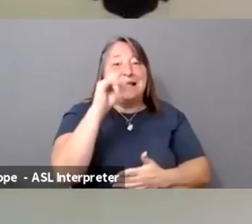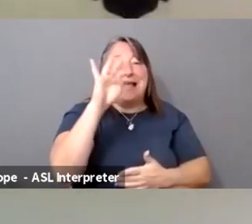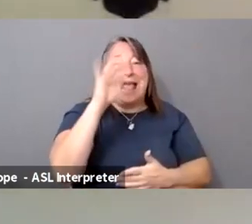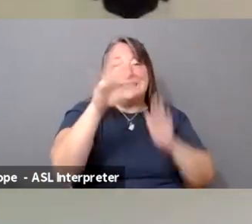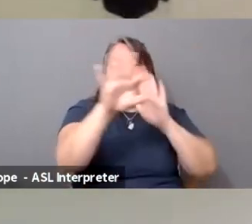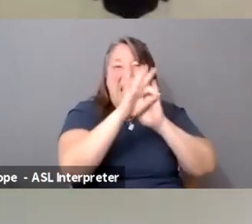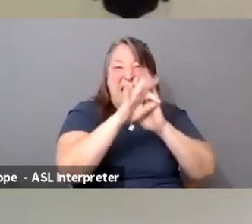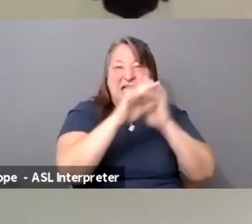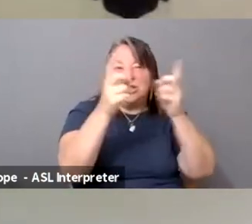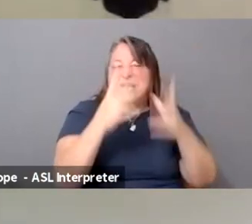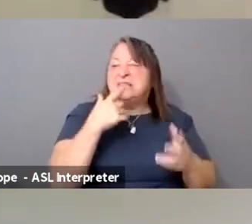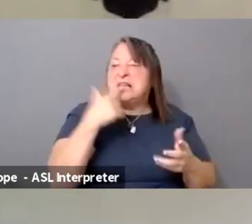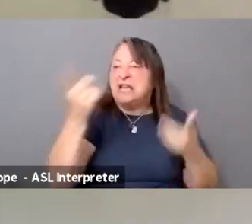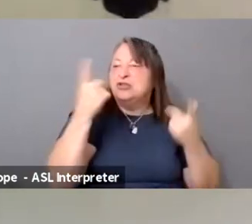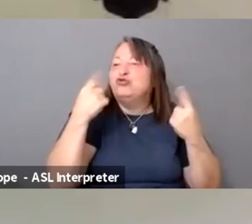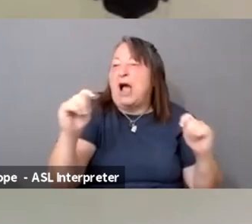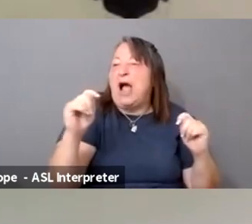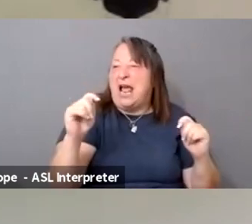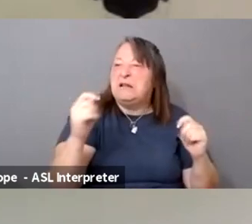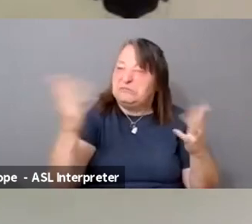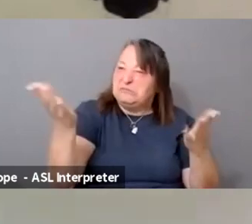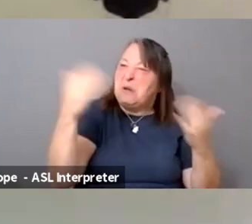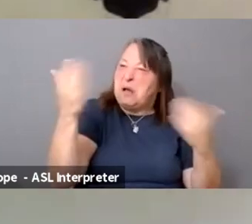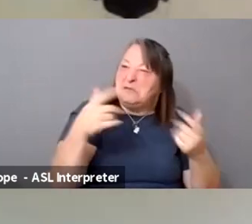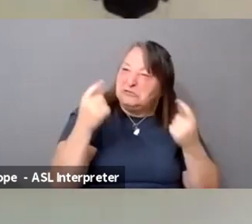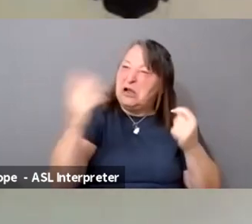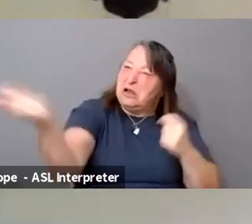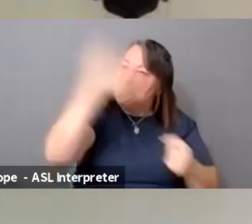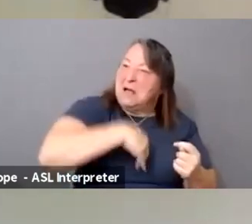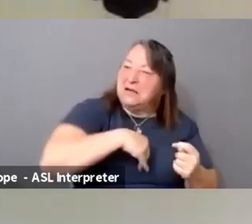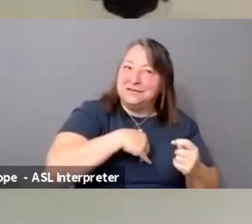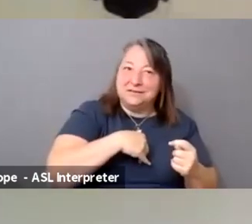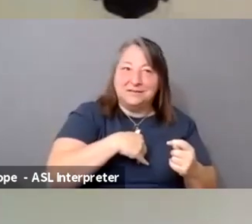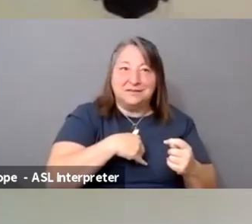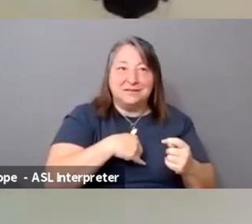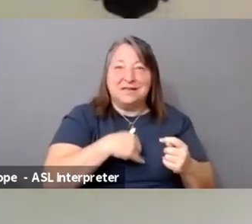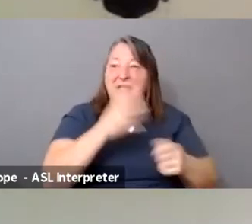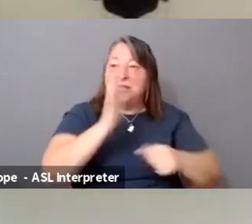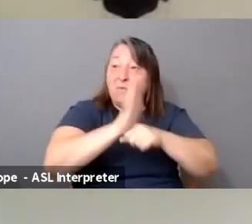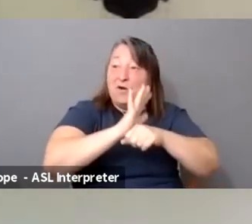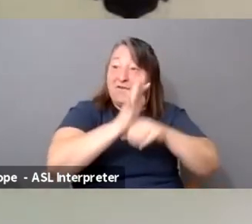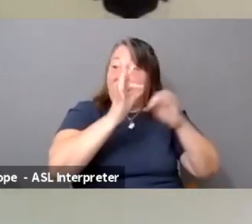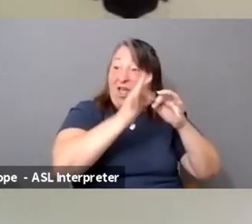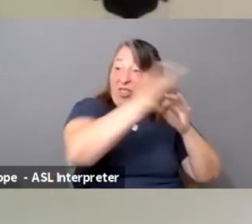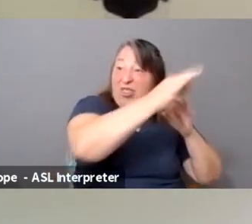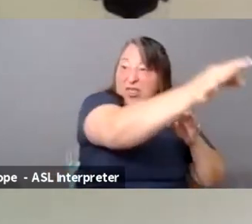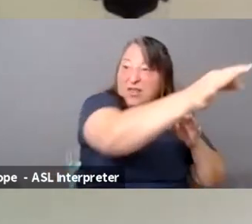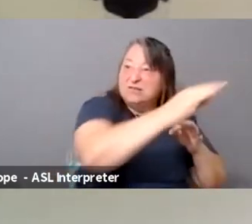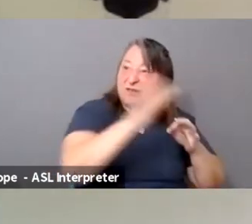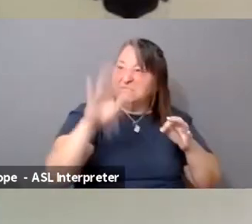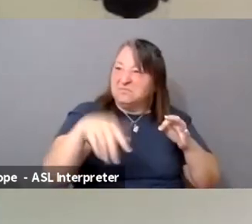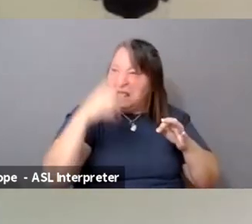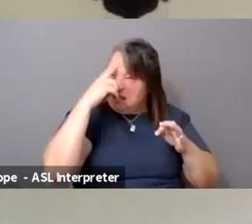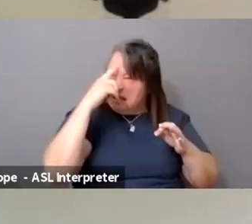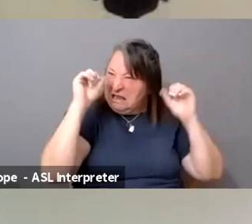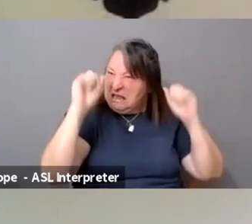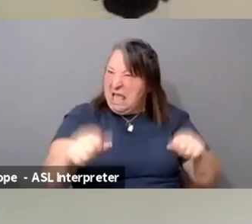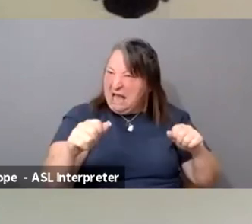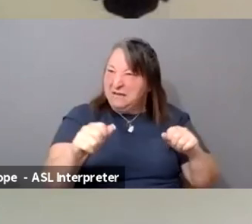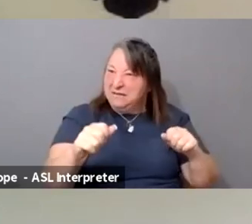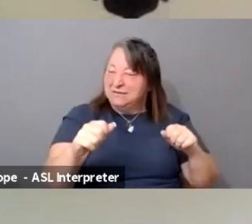for it anyway, try for it, and then this movie keeps getting pushed, so let's go for it. And honestly,